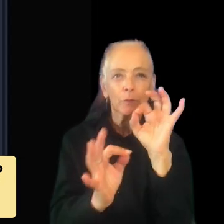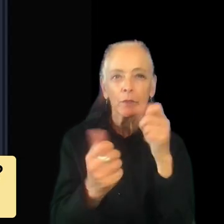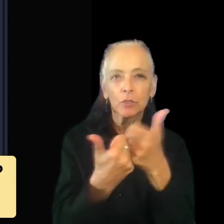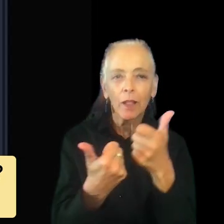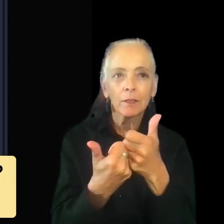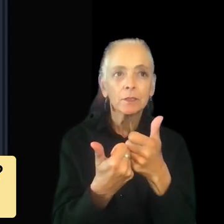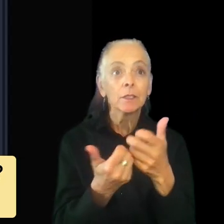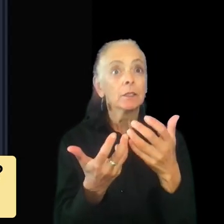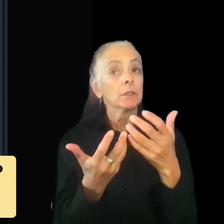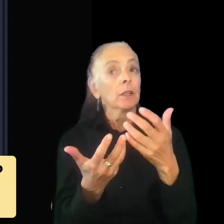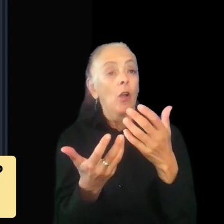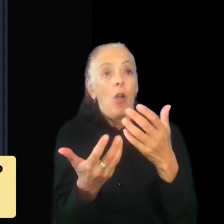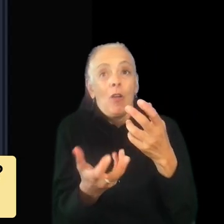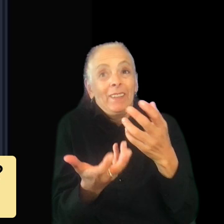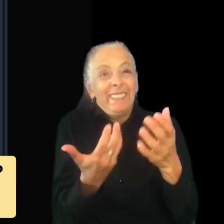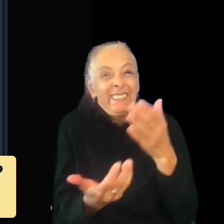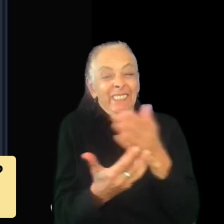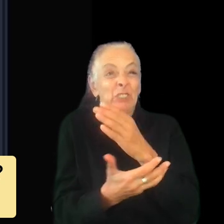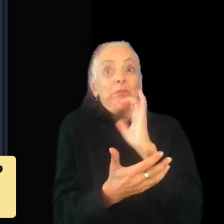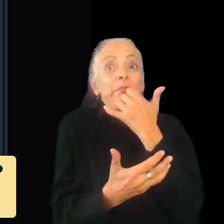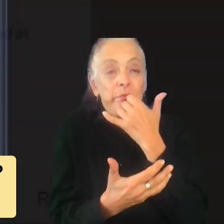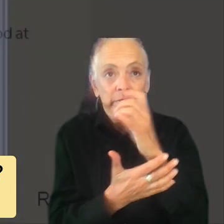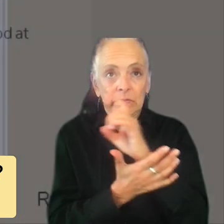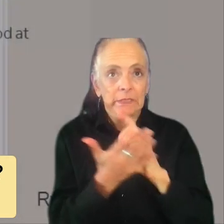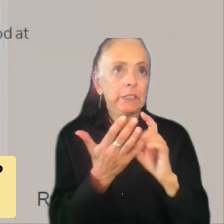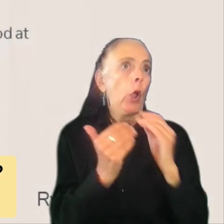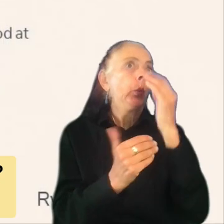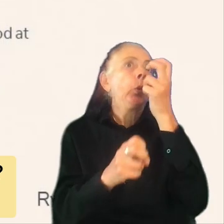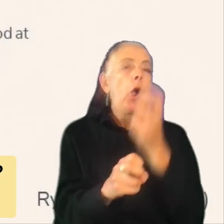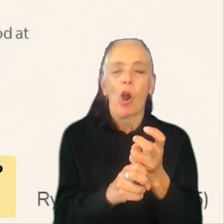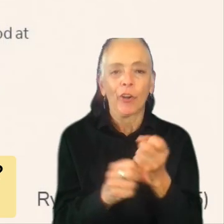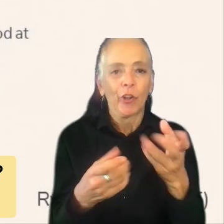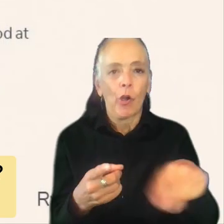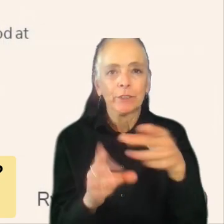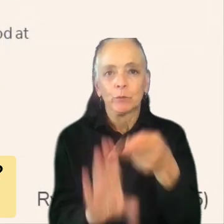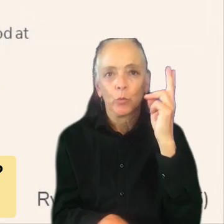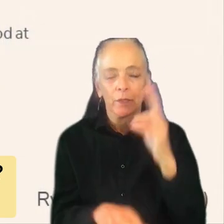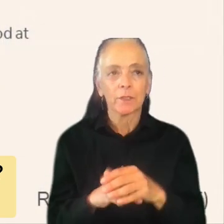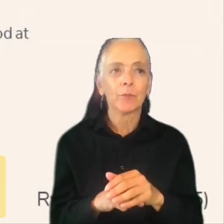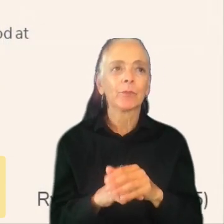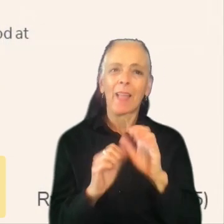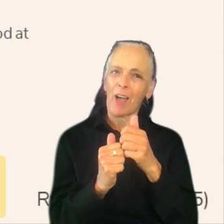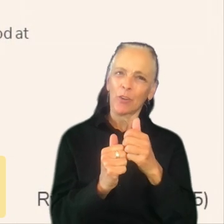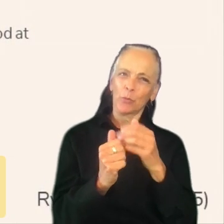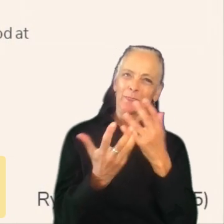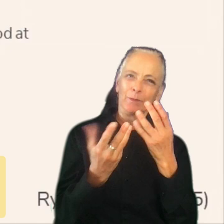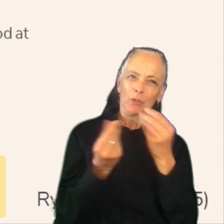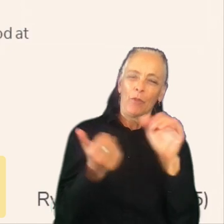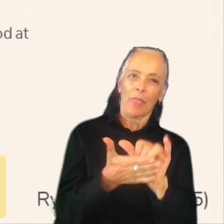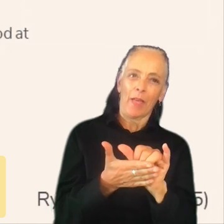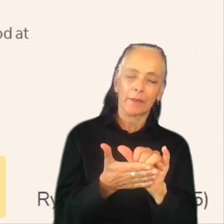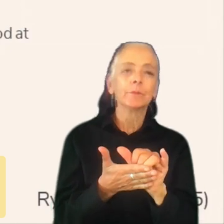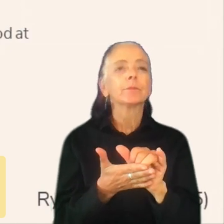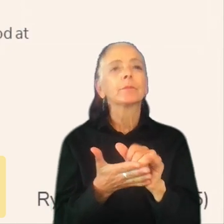frustrating for players and cause them to quit. So how can we avoid this? Well, it comes back to player motivation. Players can